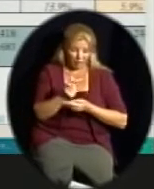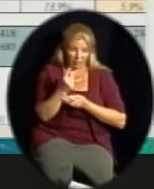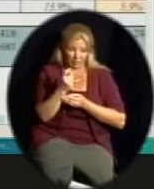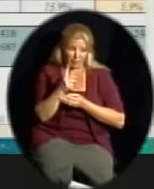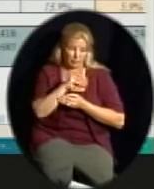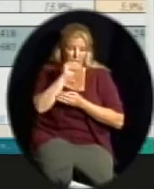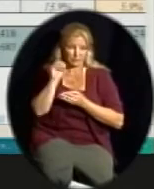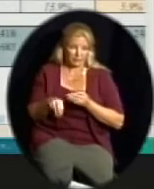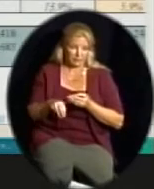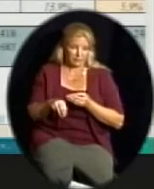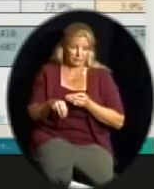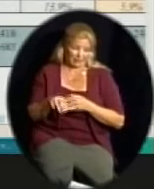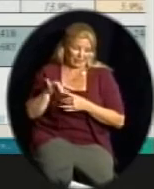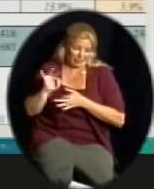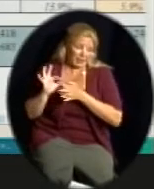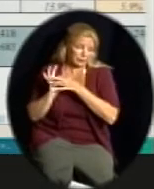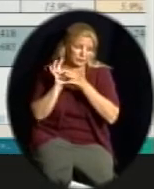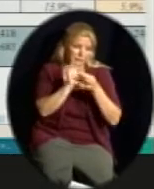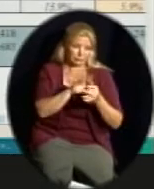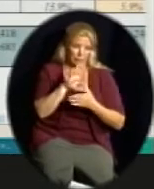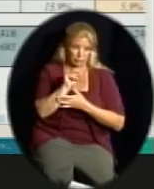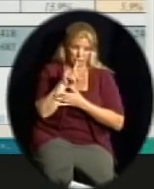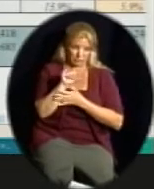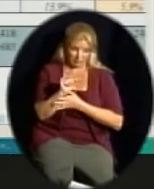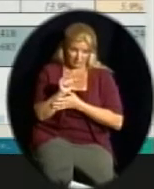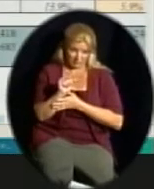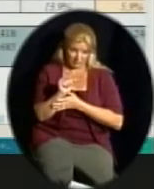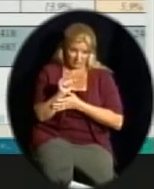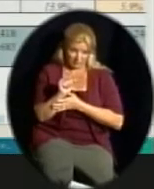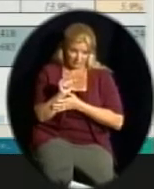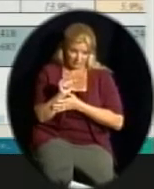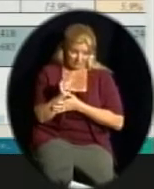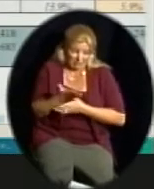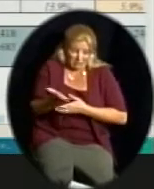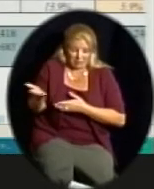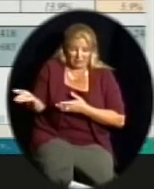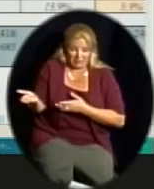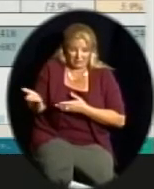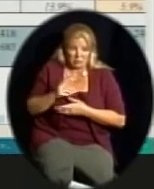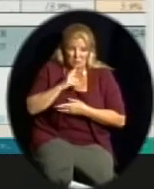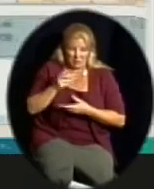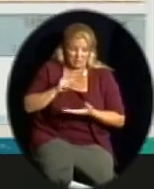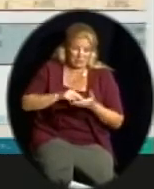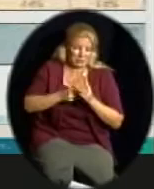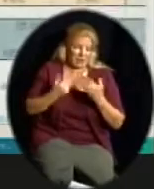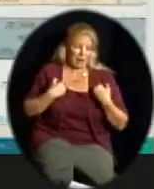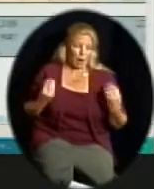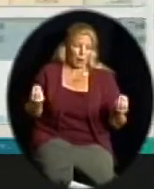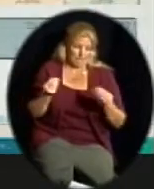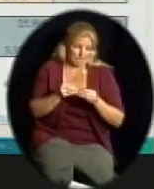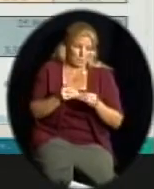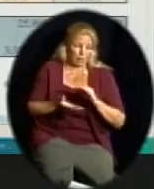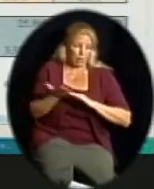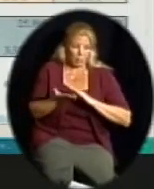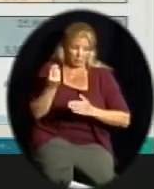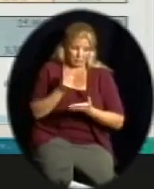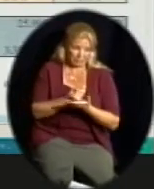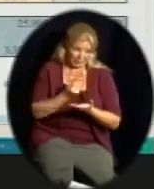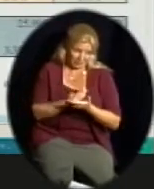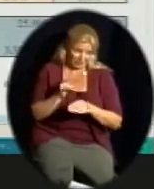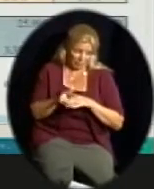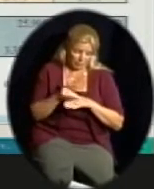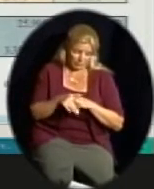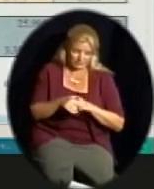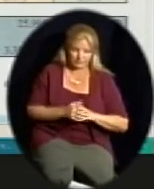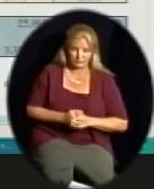issue of having additional operating dollars that were made available to the district because of that opening. And as recently as